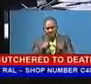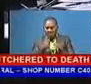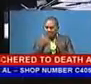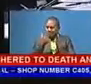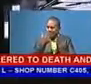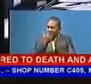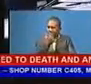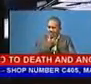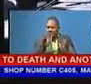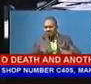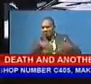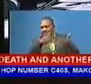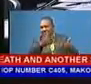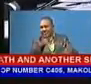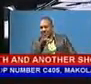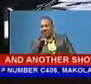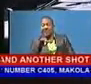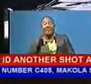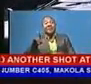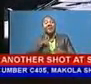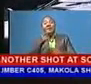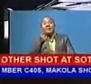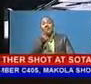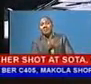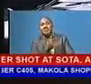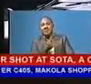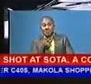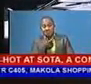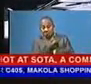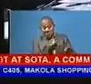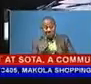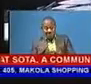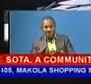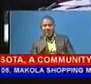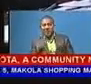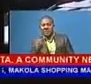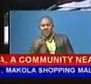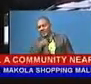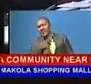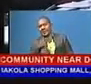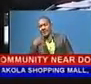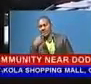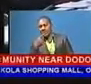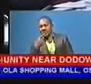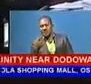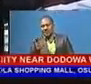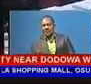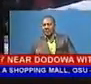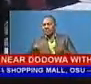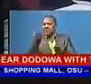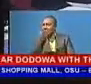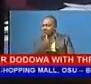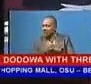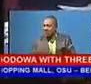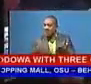was given to him, he went the next day, and when he came, he started by indicating that he had provided